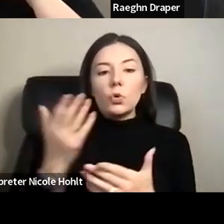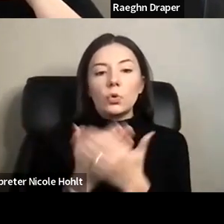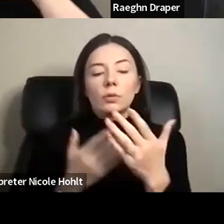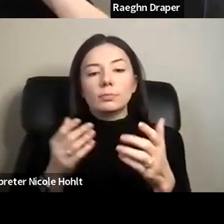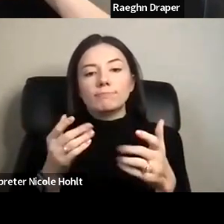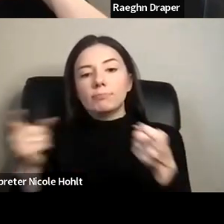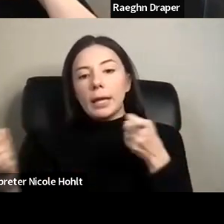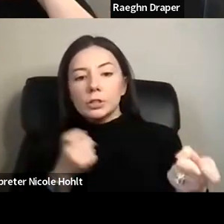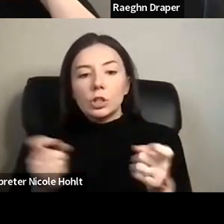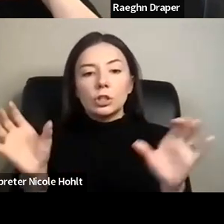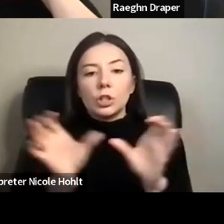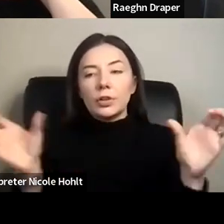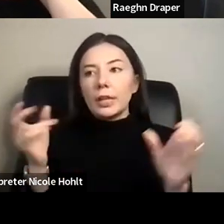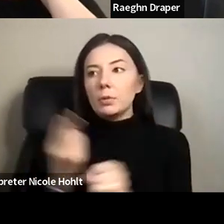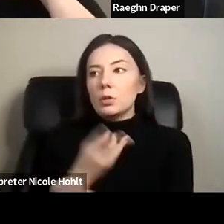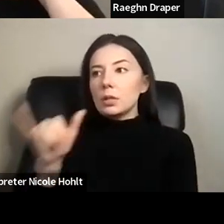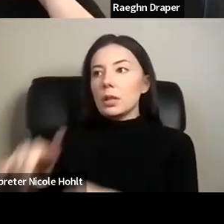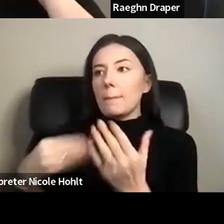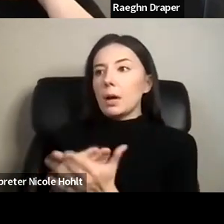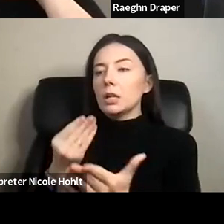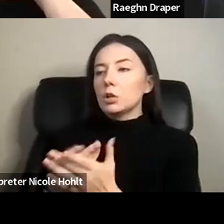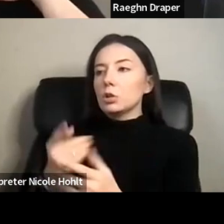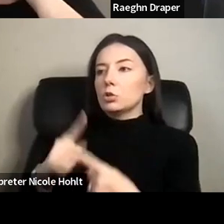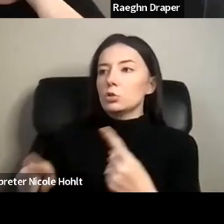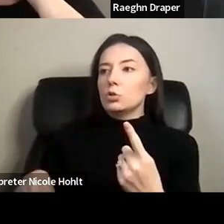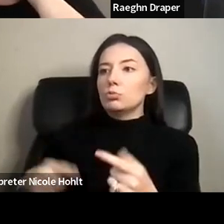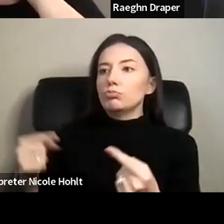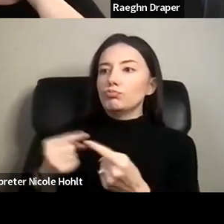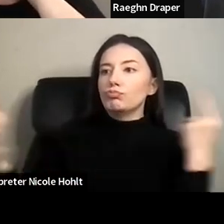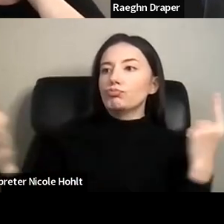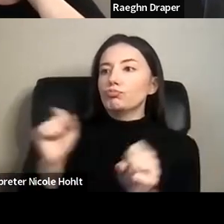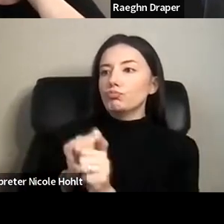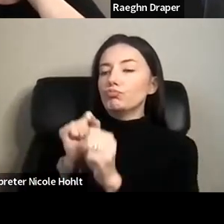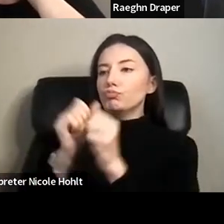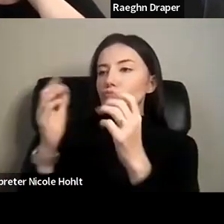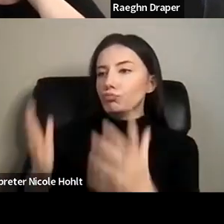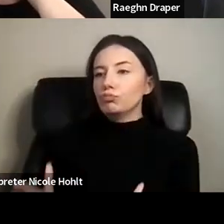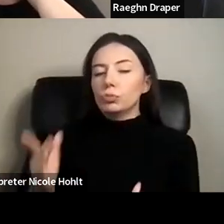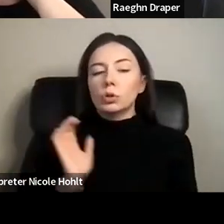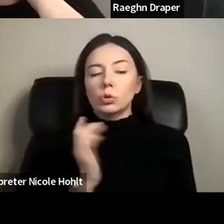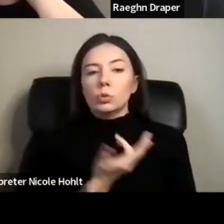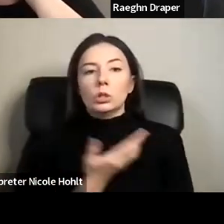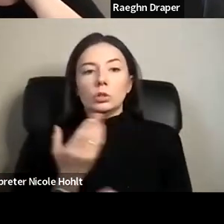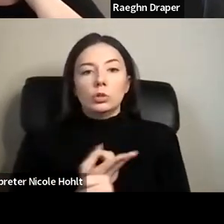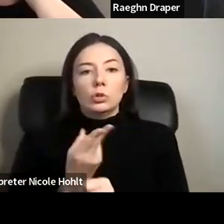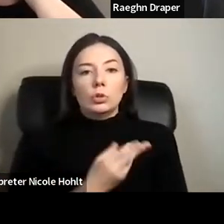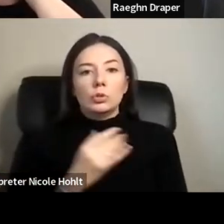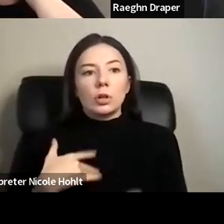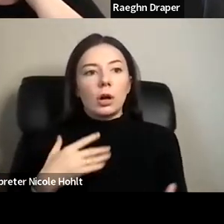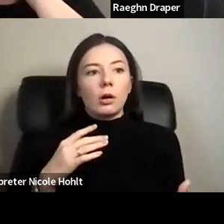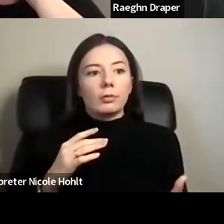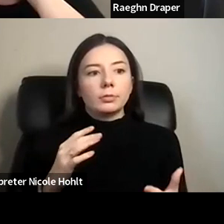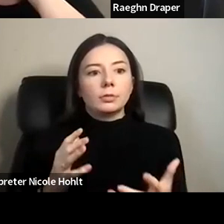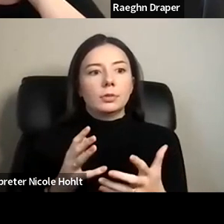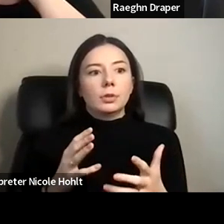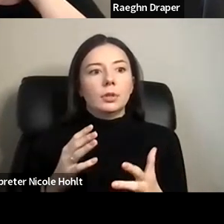using that money to lobby against workers. And so we are intersecting all our campaigns, but at the